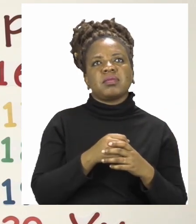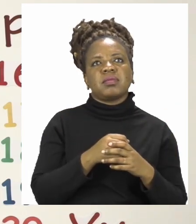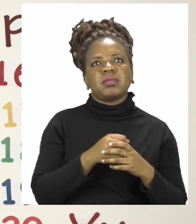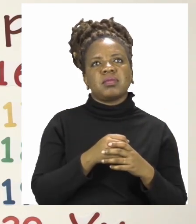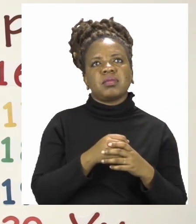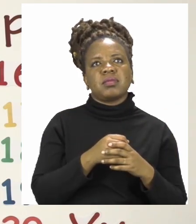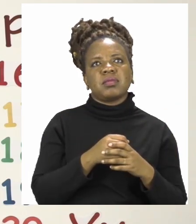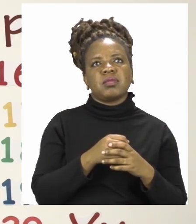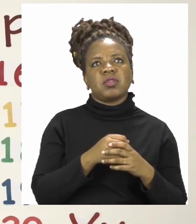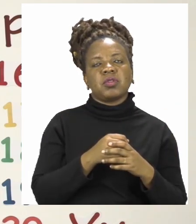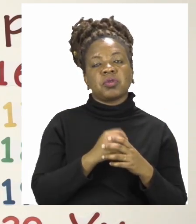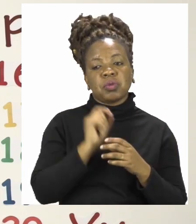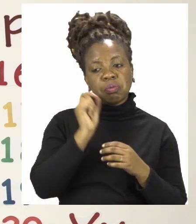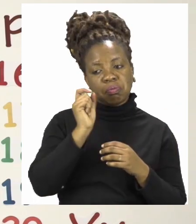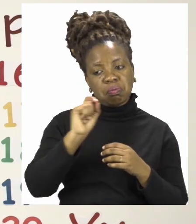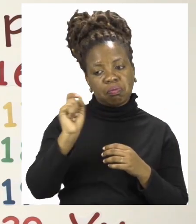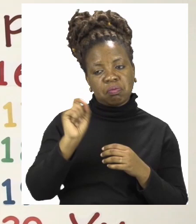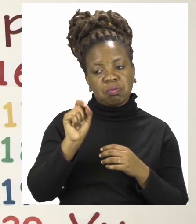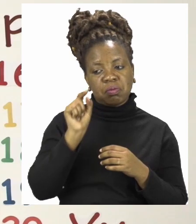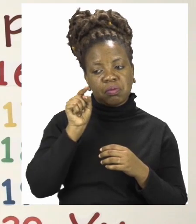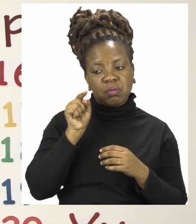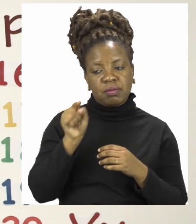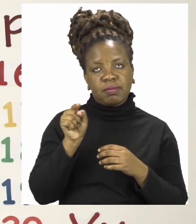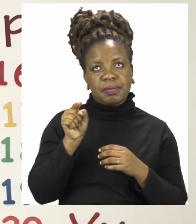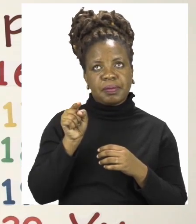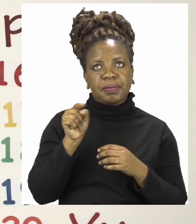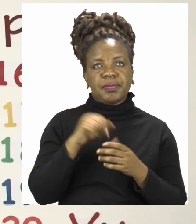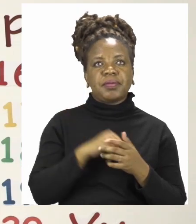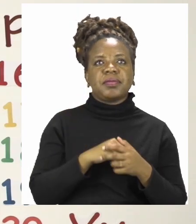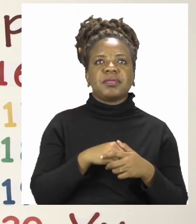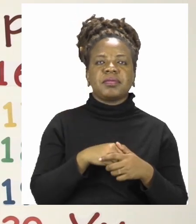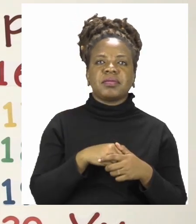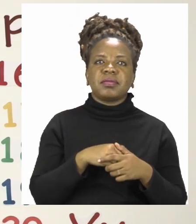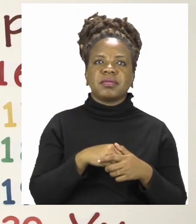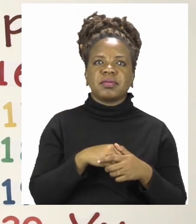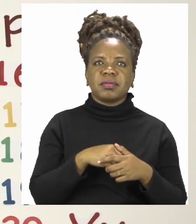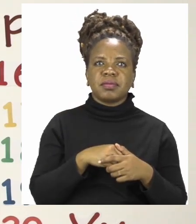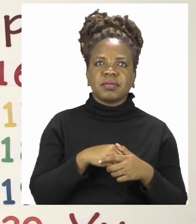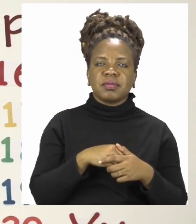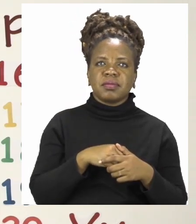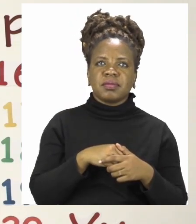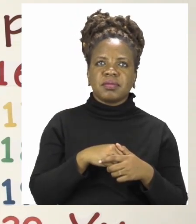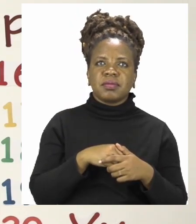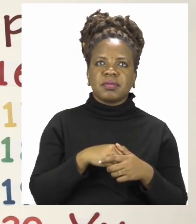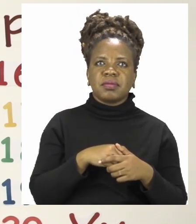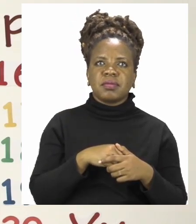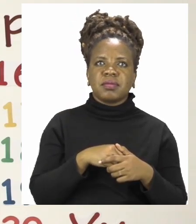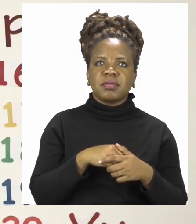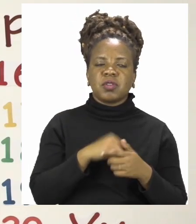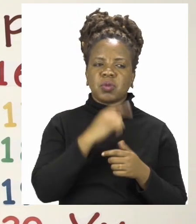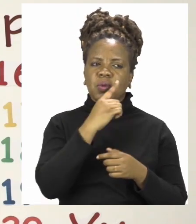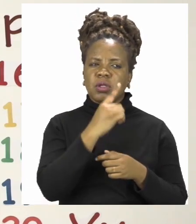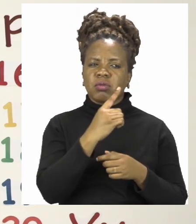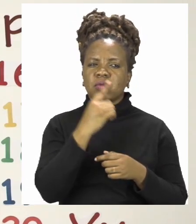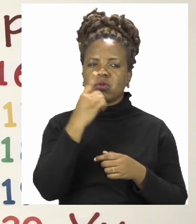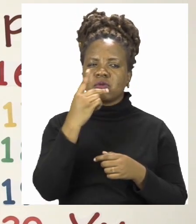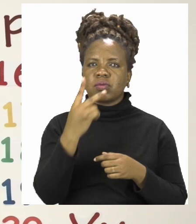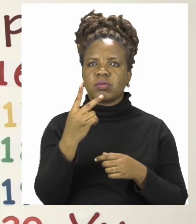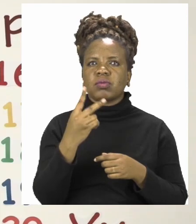for us to put in the next circle. Let's count our sticks. 1,